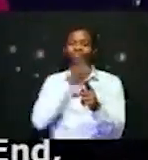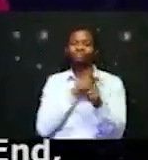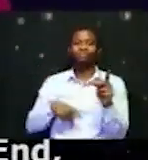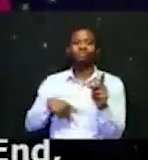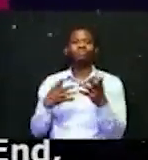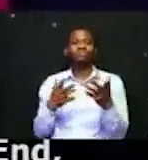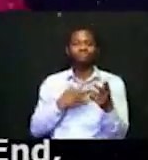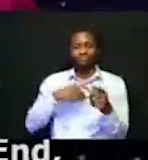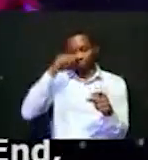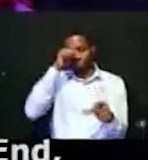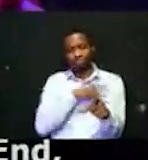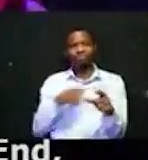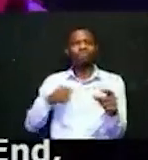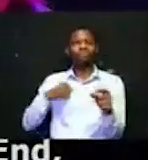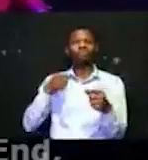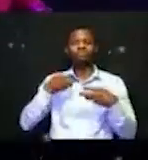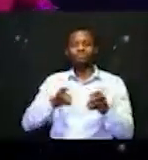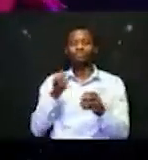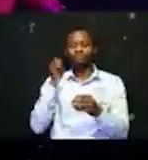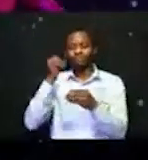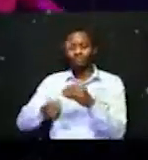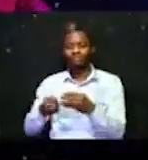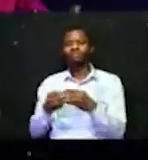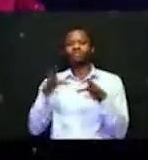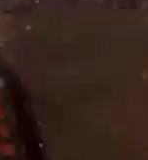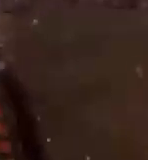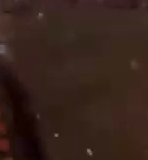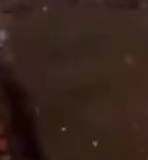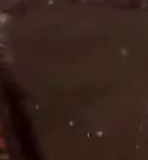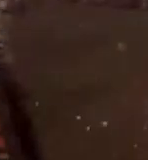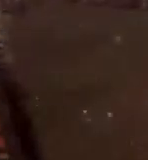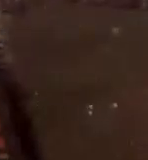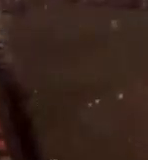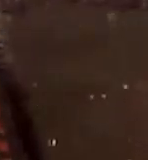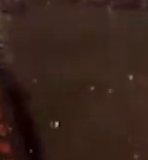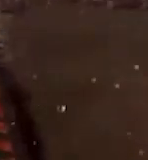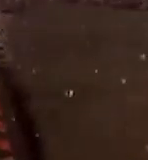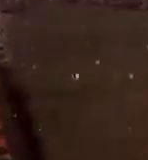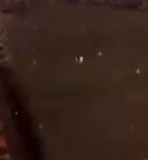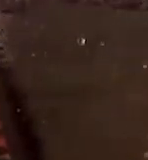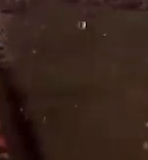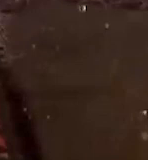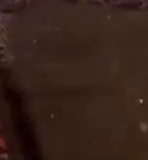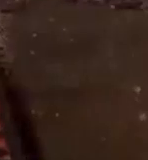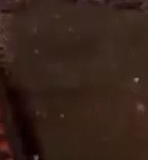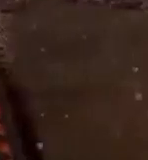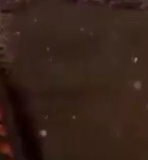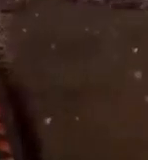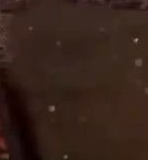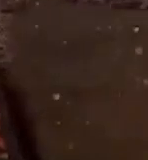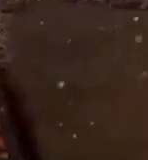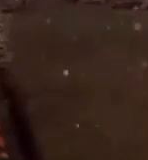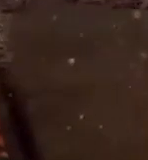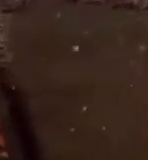my Lord, my life, my way, my end, and the praise I bring. My Lord, my